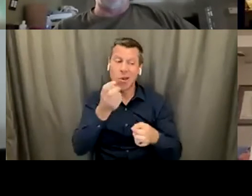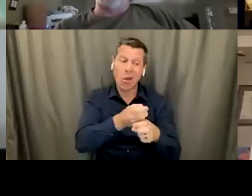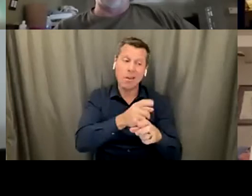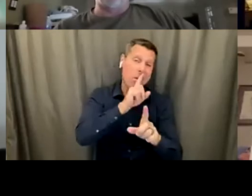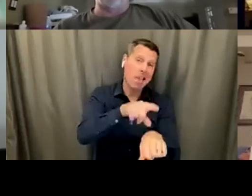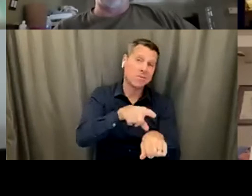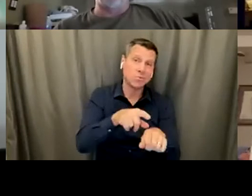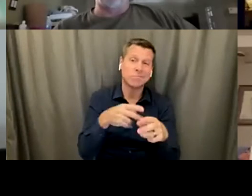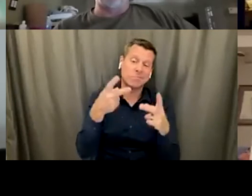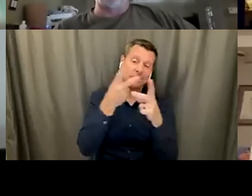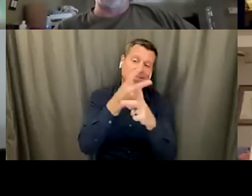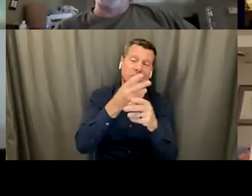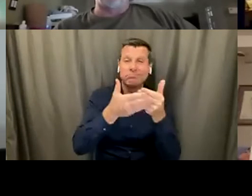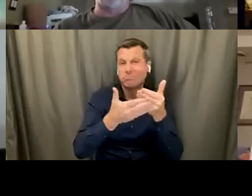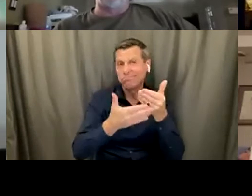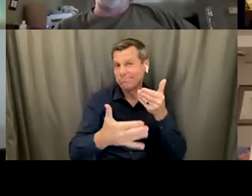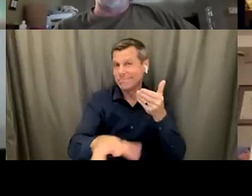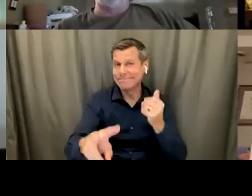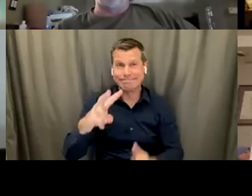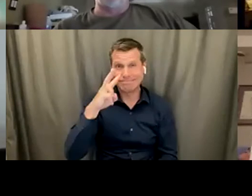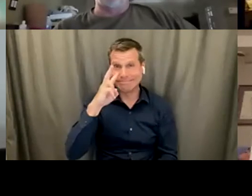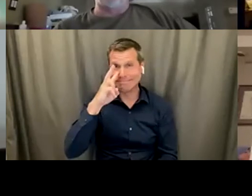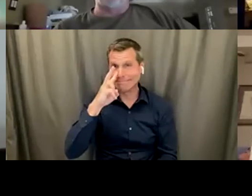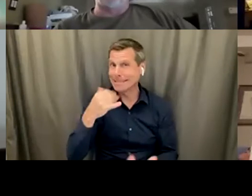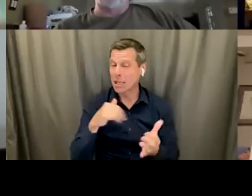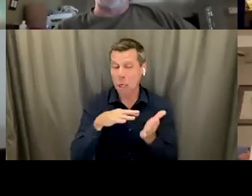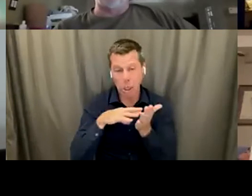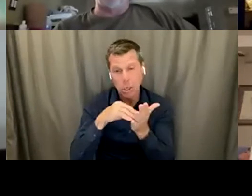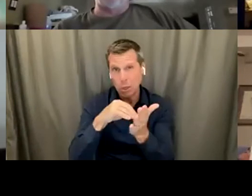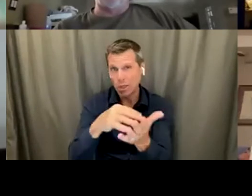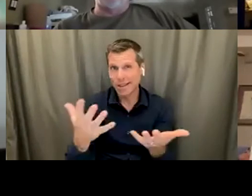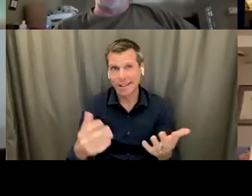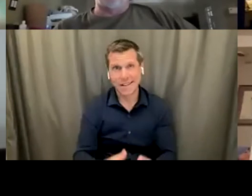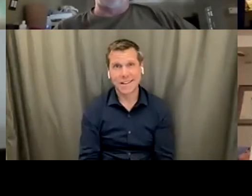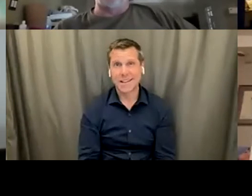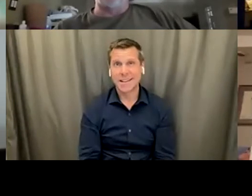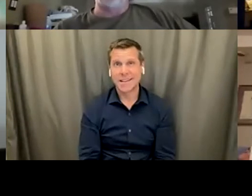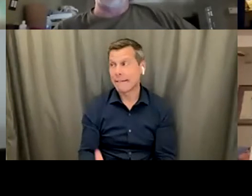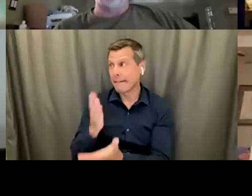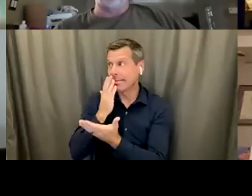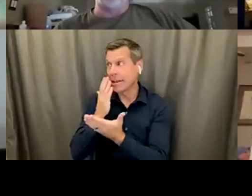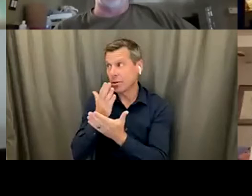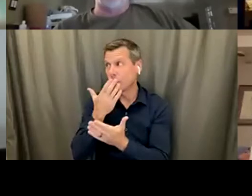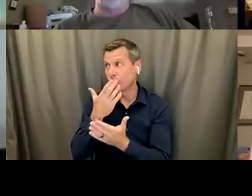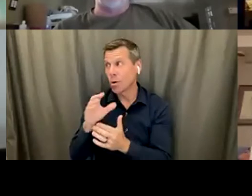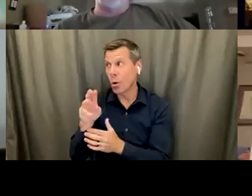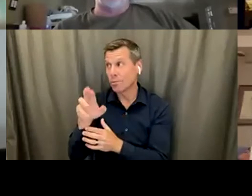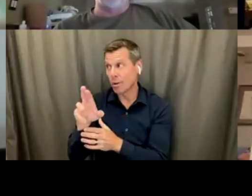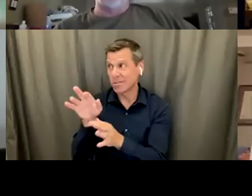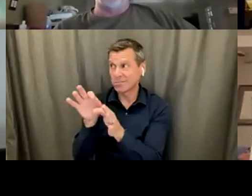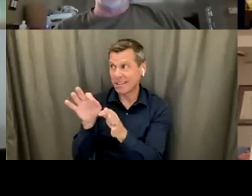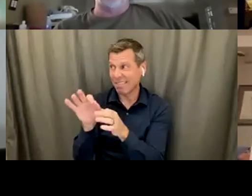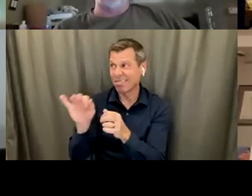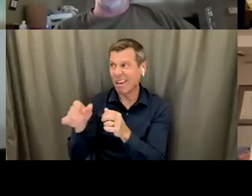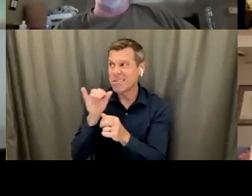be kind of learning as we go at some level. Yeah. And great. Thank you for bringing up what Omar said yesterday in convocation,